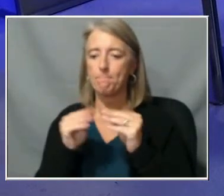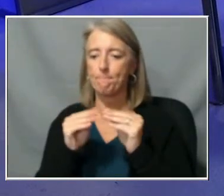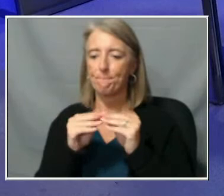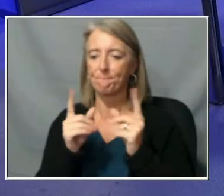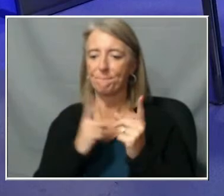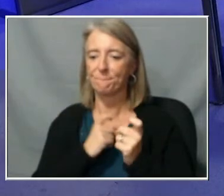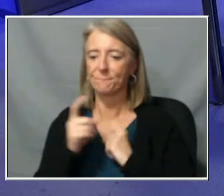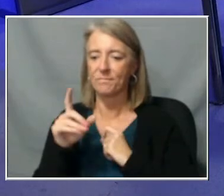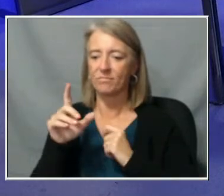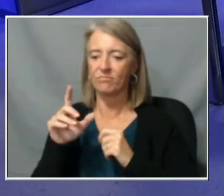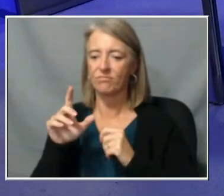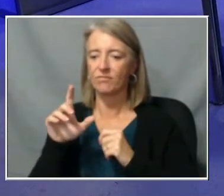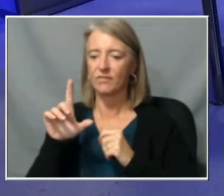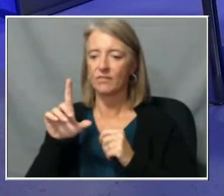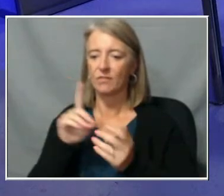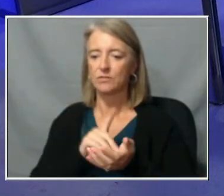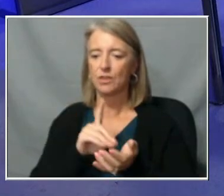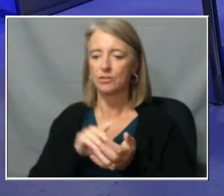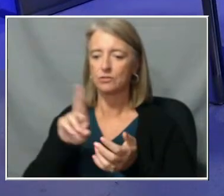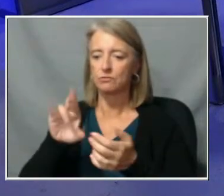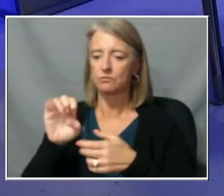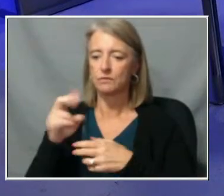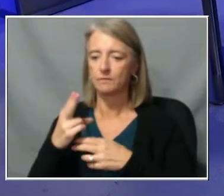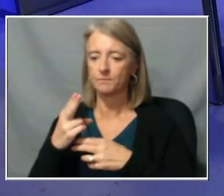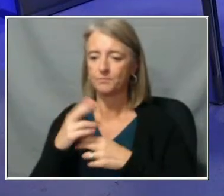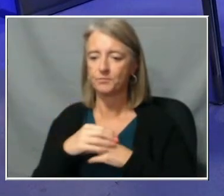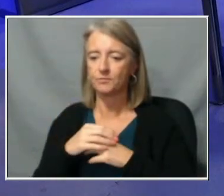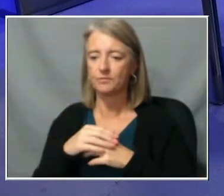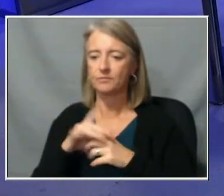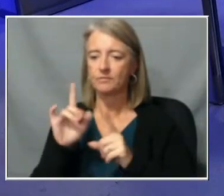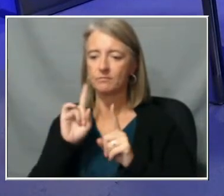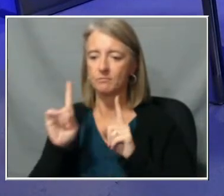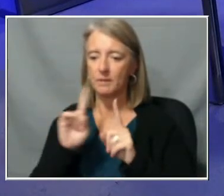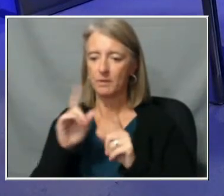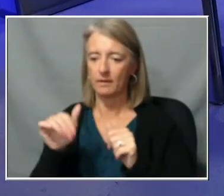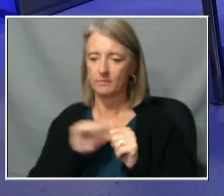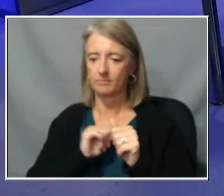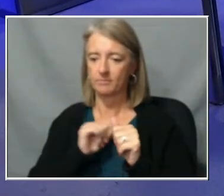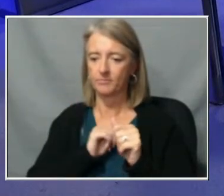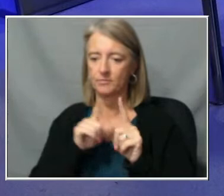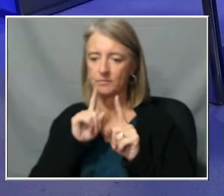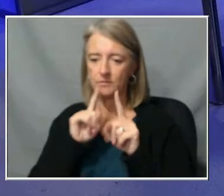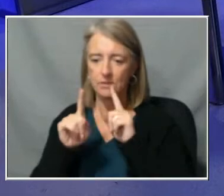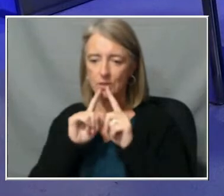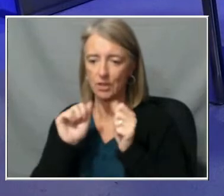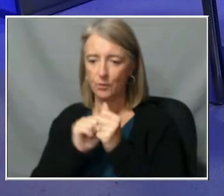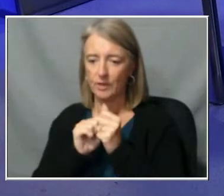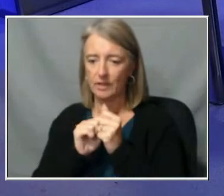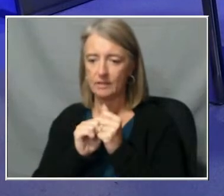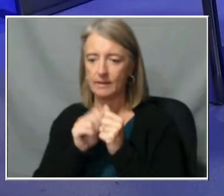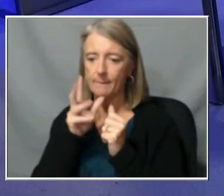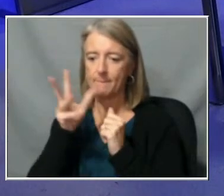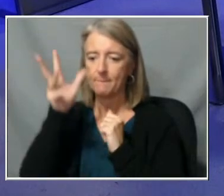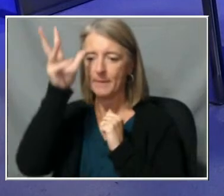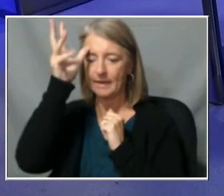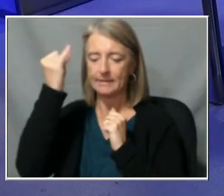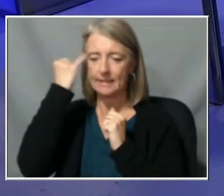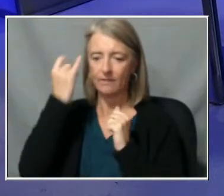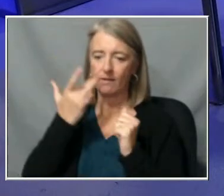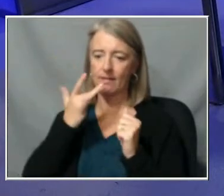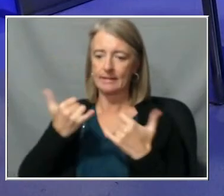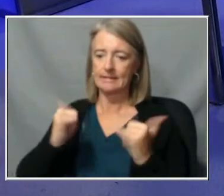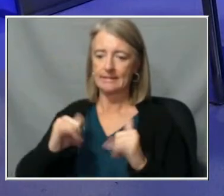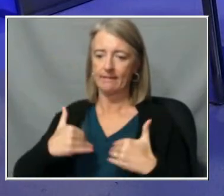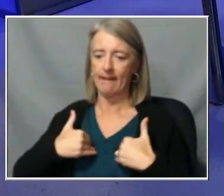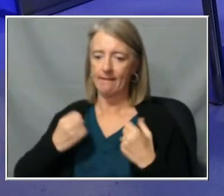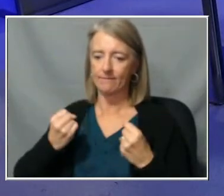Dr. Calendar-Rich, I do have to ask you, for people like myself, and we've had this conversation about talking to our parents, if we're lucky enough to have them around years and